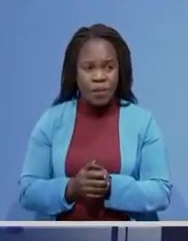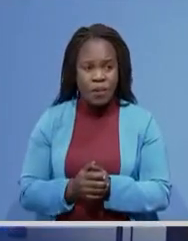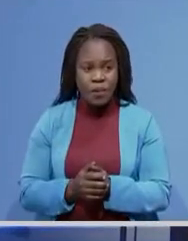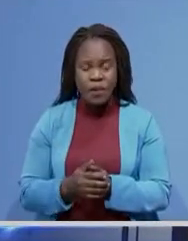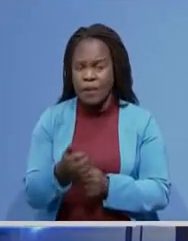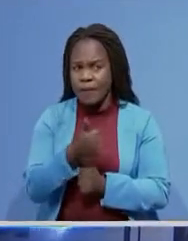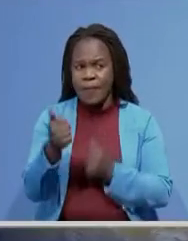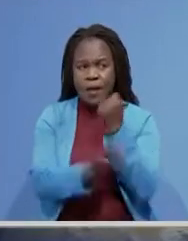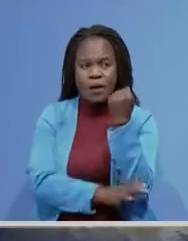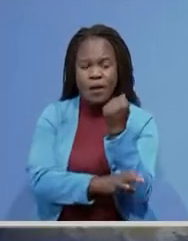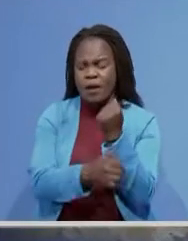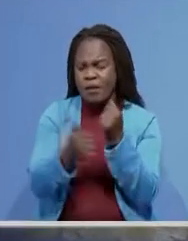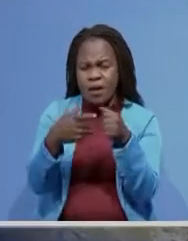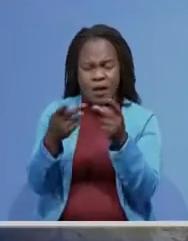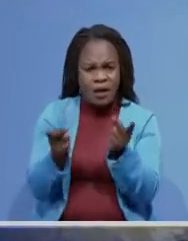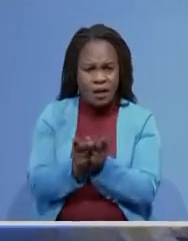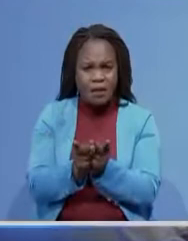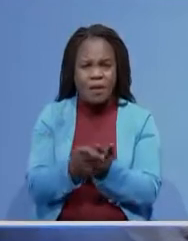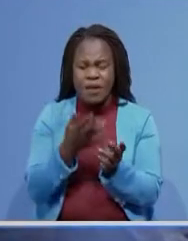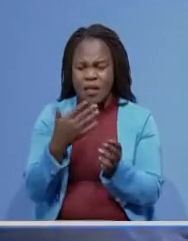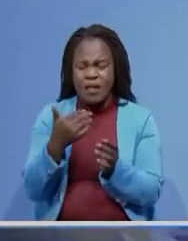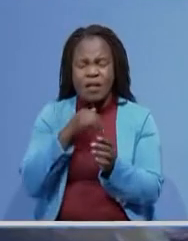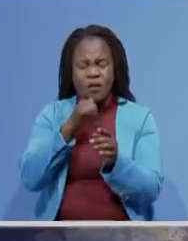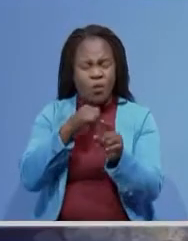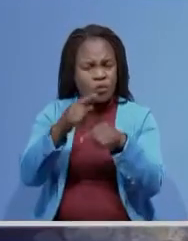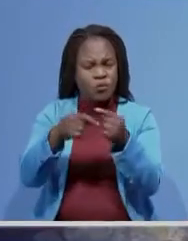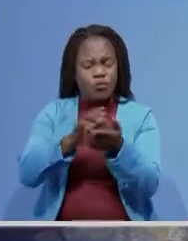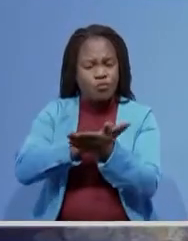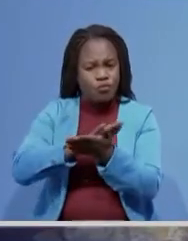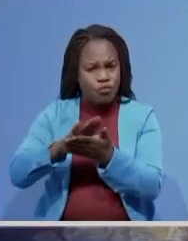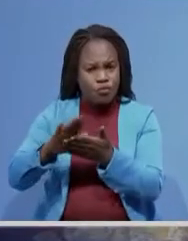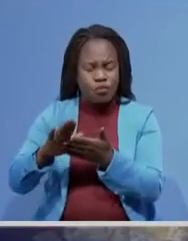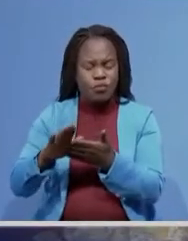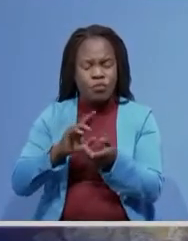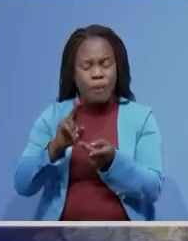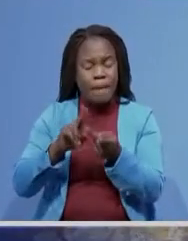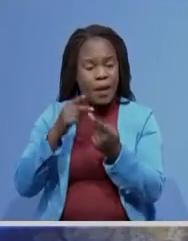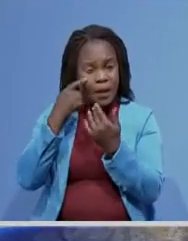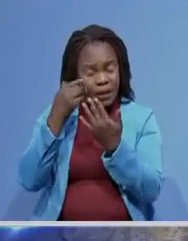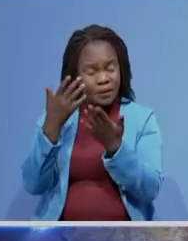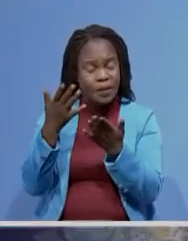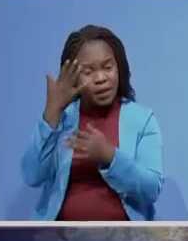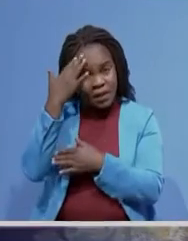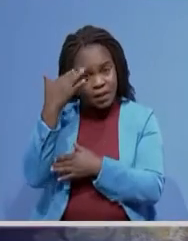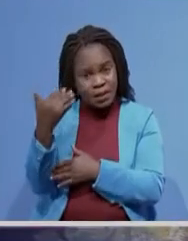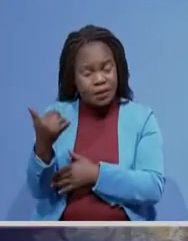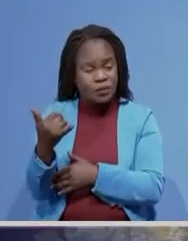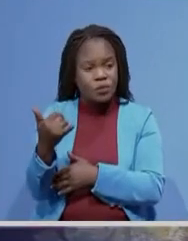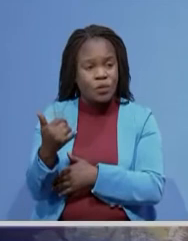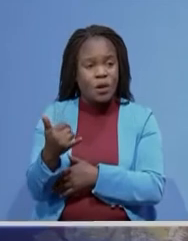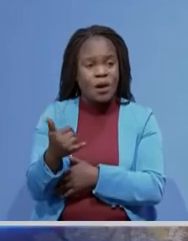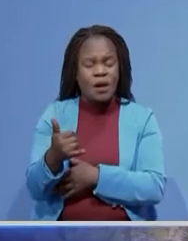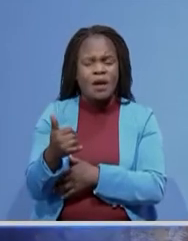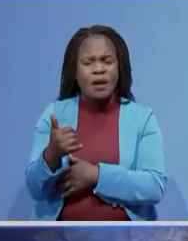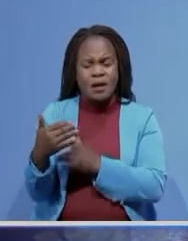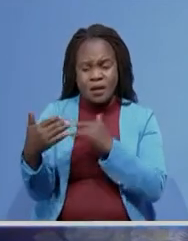any setup, for things not to go as smoothly as can be expected. And that's why dispute resolution when